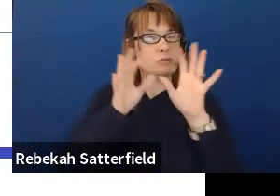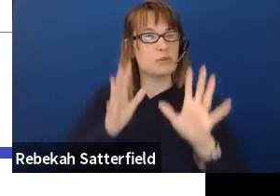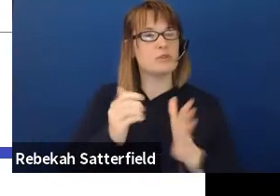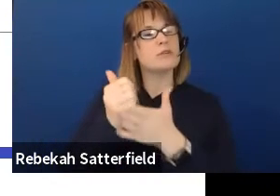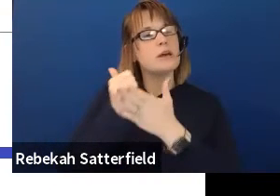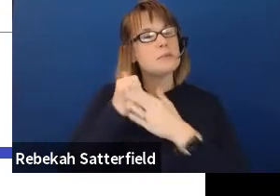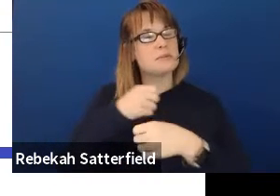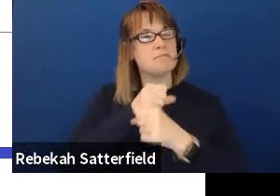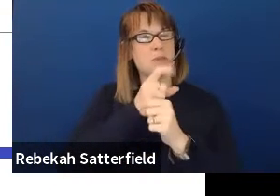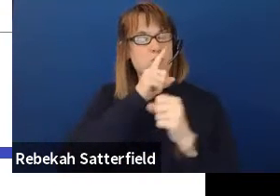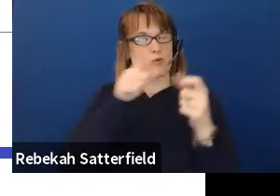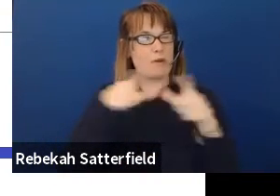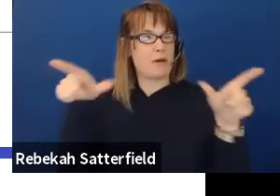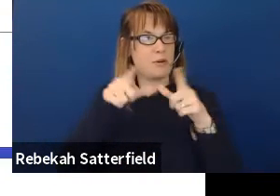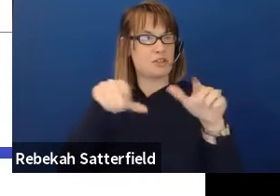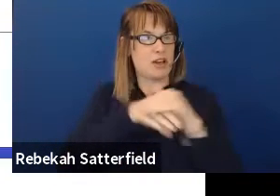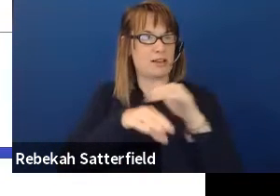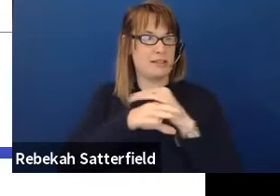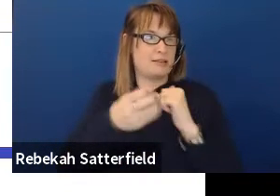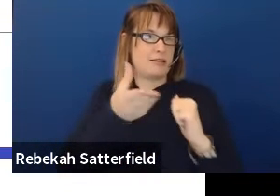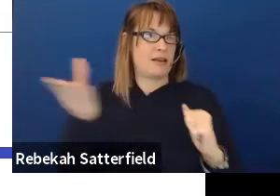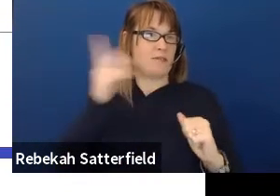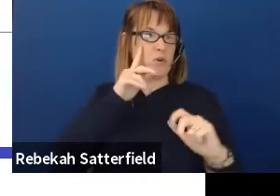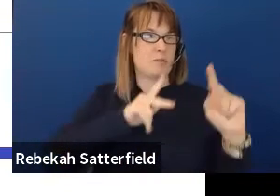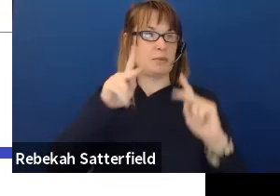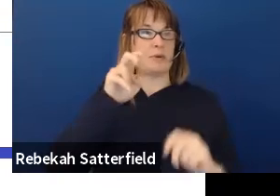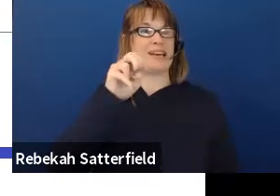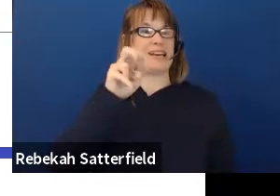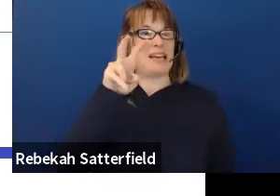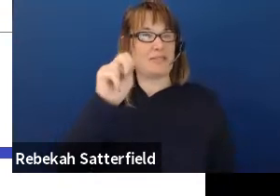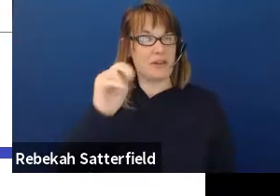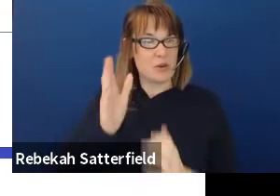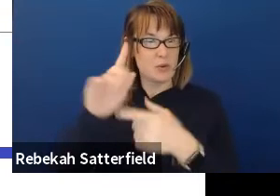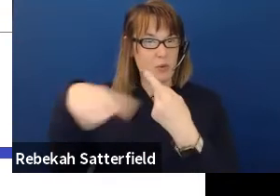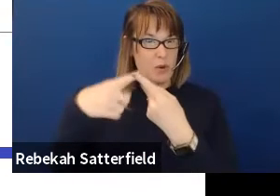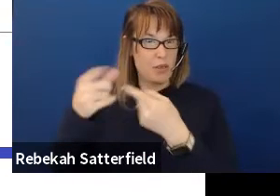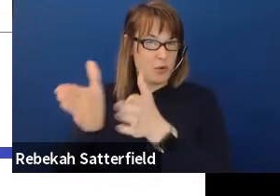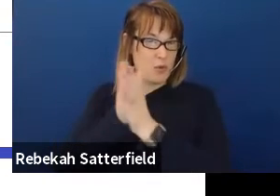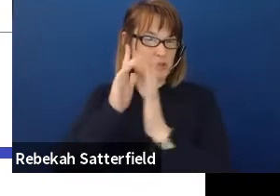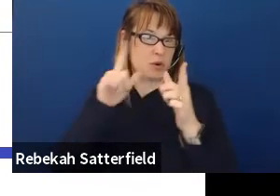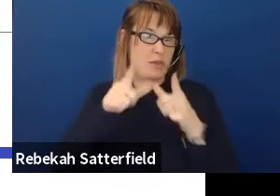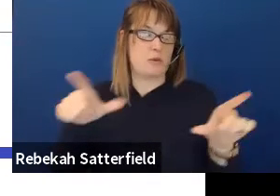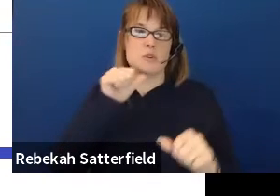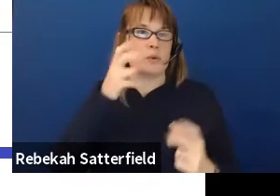language access is available to patients even when there are requests for languages that are not frequently encountered.